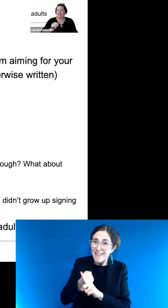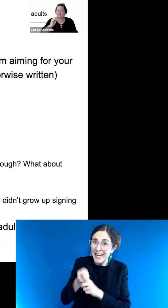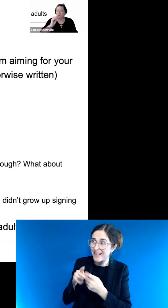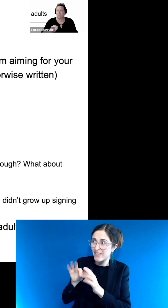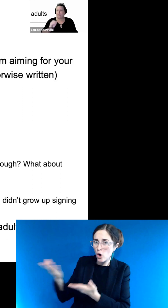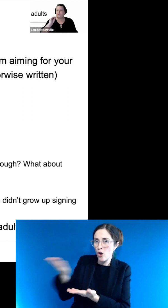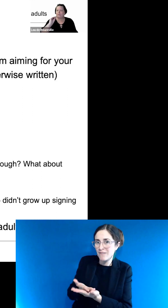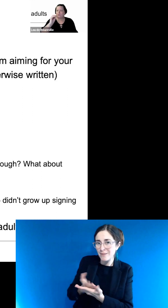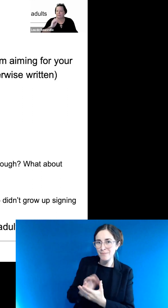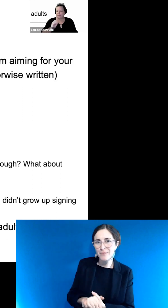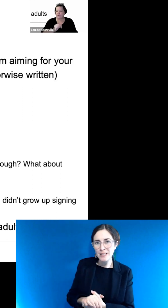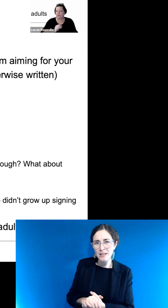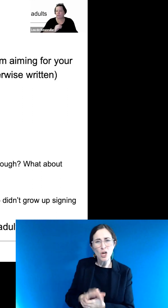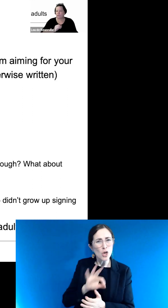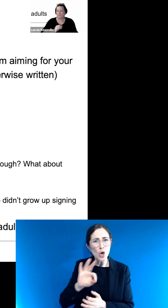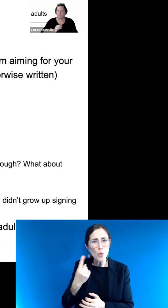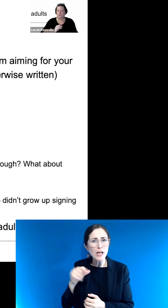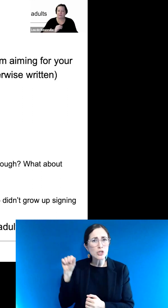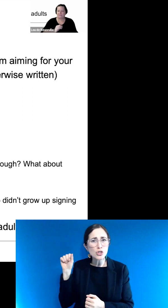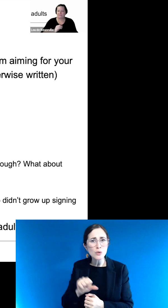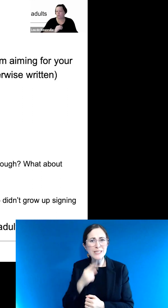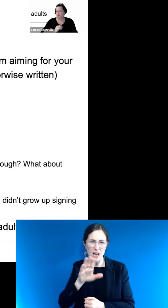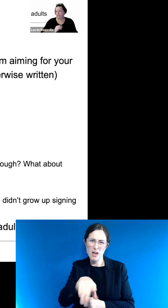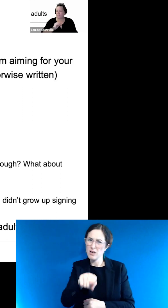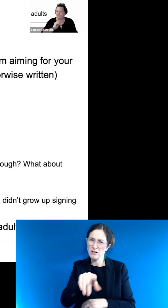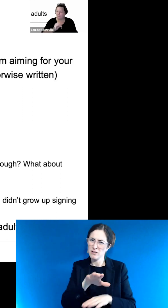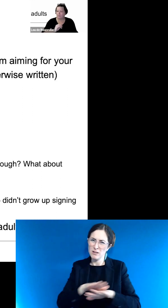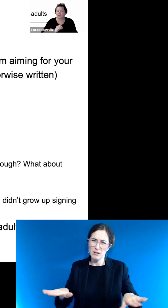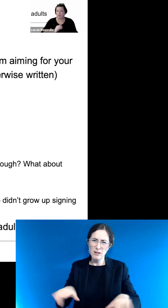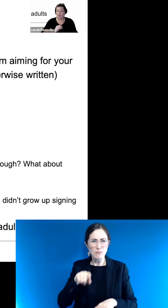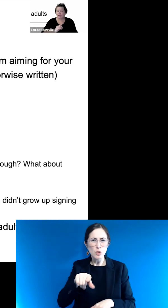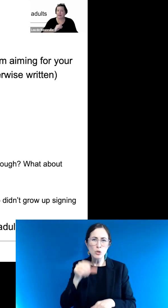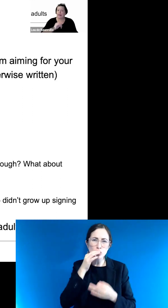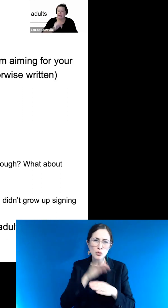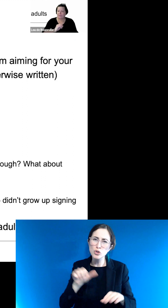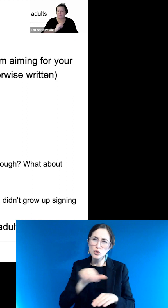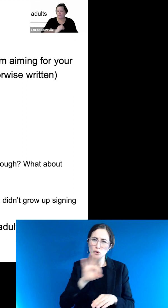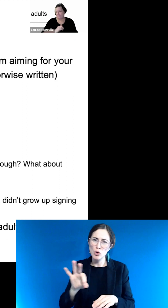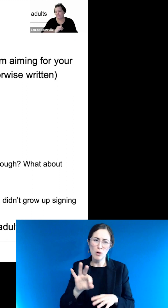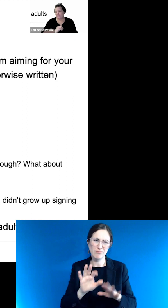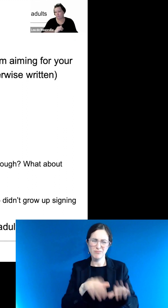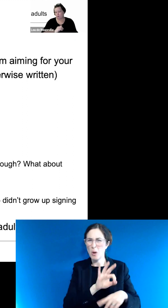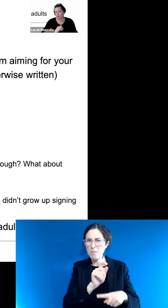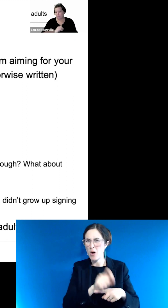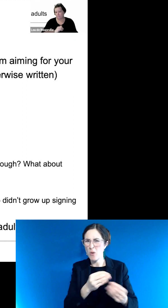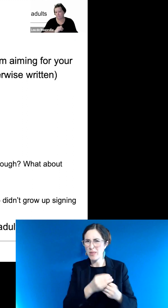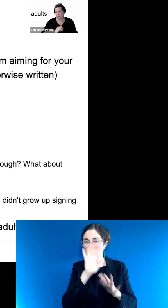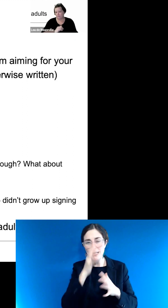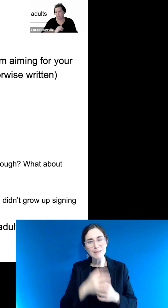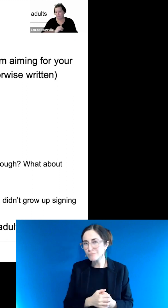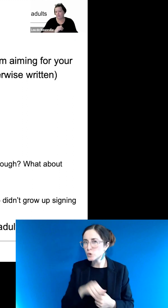But basically, no one should be discouraging you from aiming for your child to have the very best Auslan and the very best English